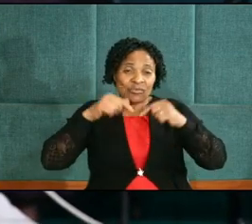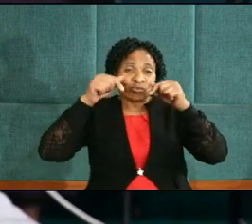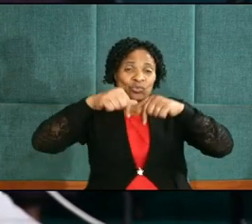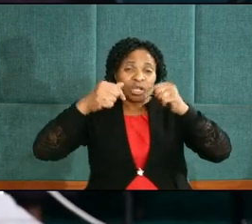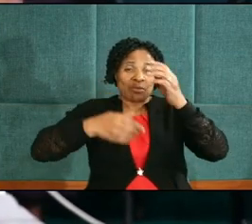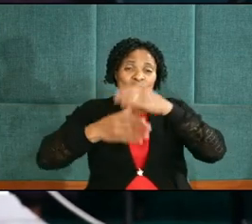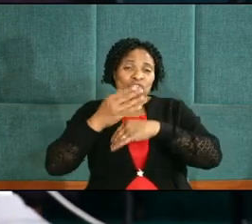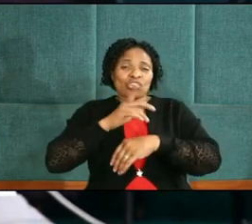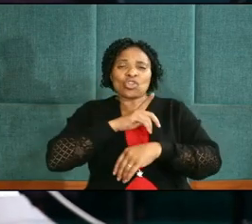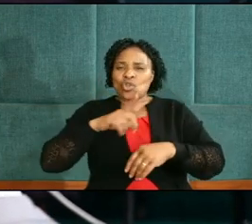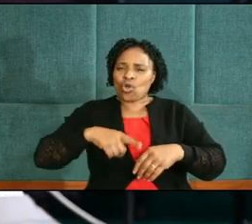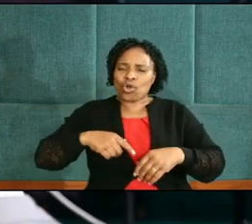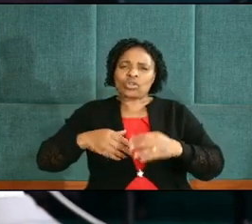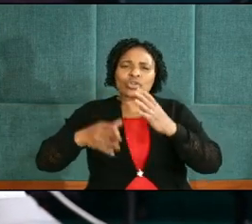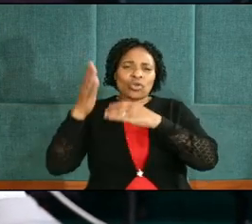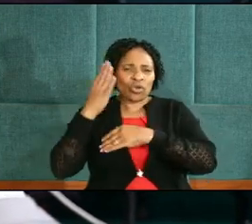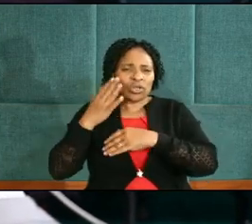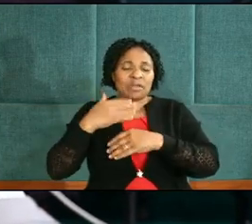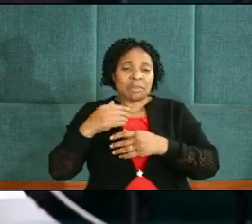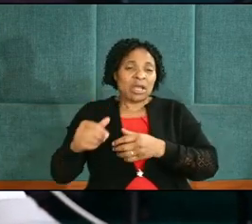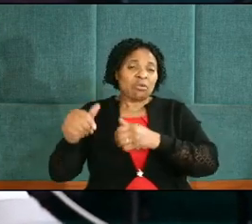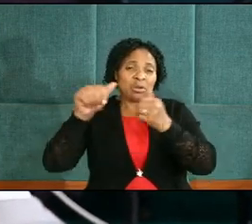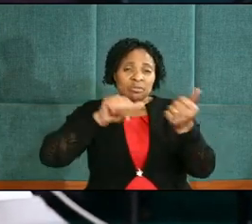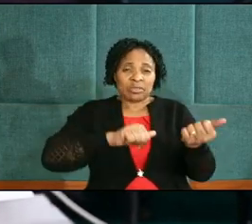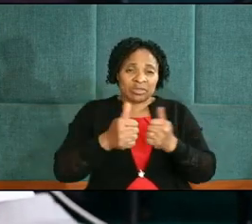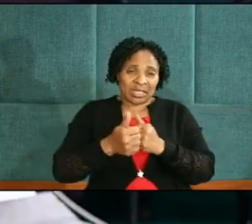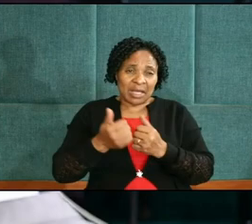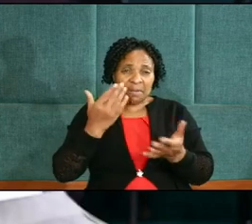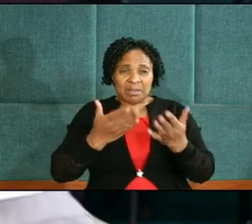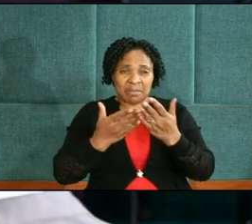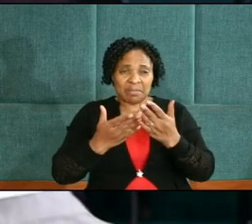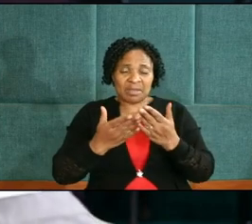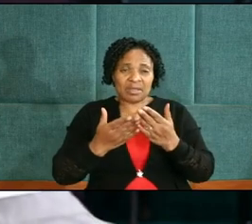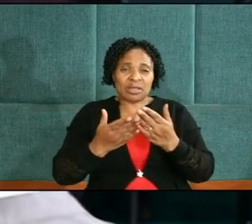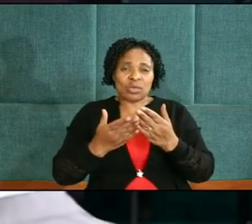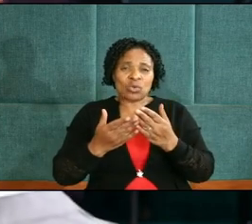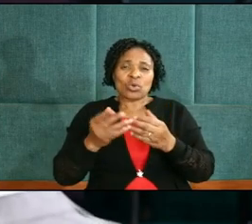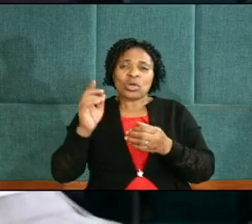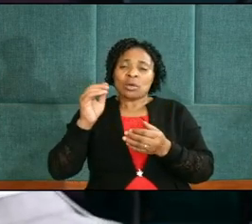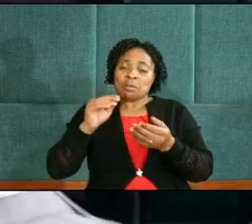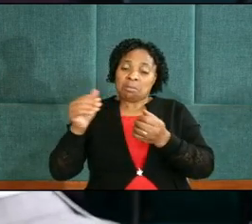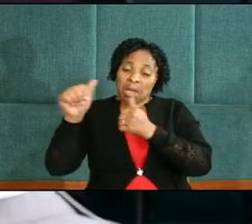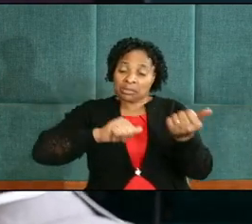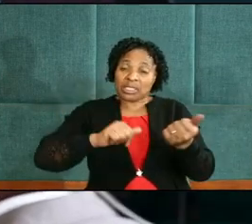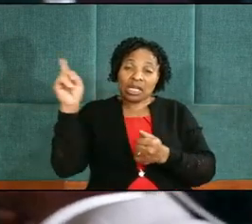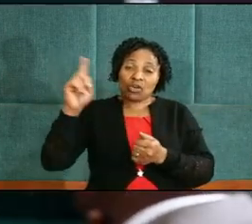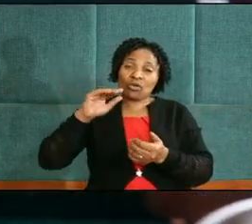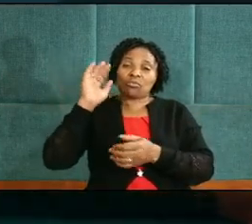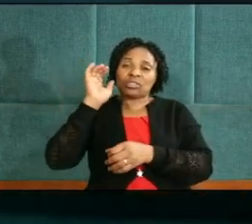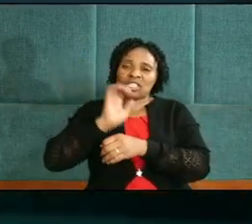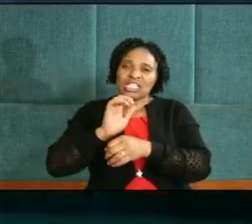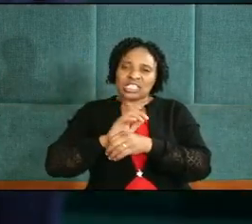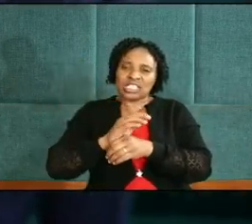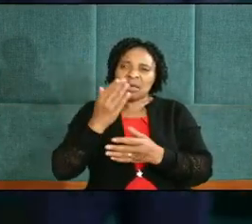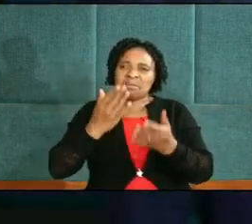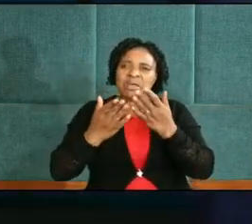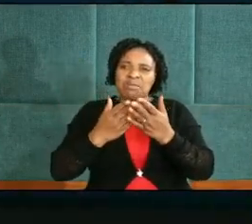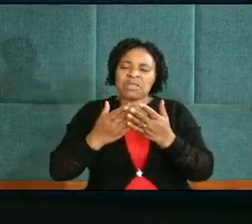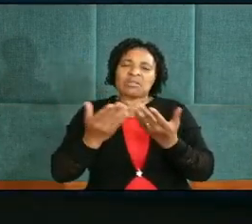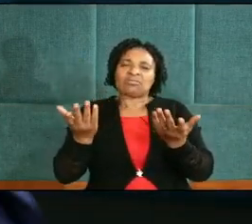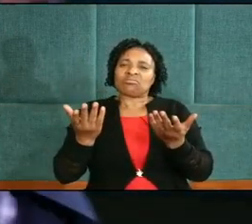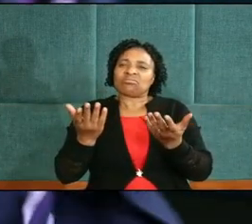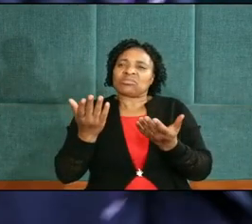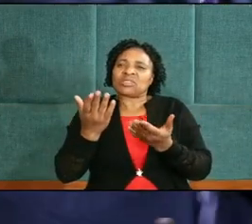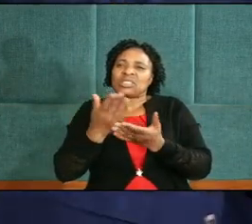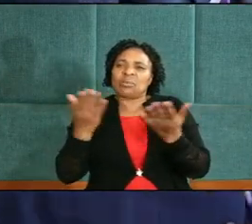may not even been baptized as yet. Maybe you were baptized and left the church. Maybe you fall weak. Maybe you got messed up like